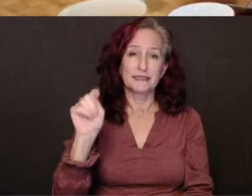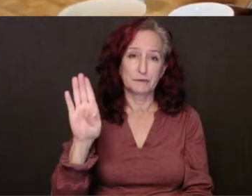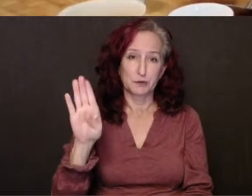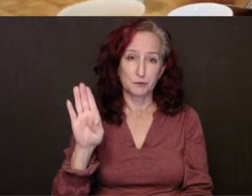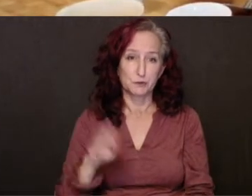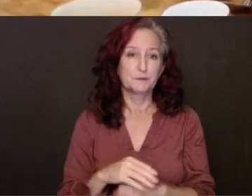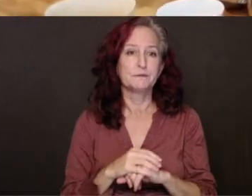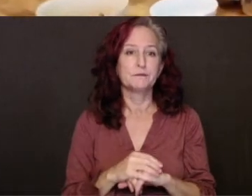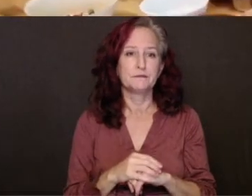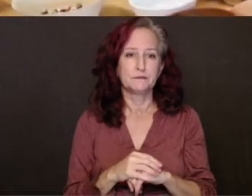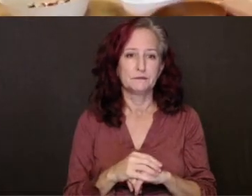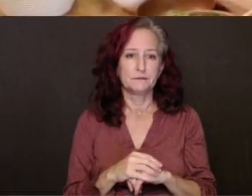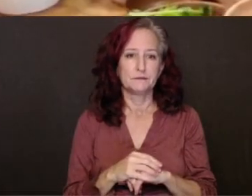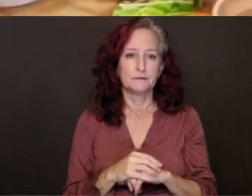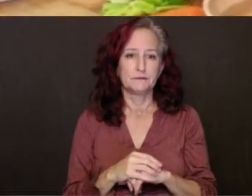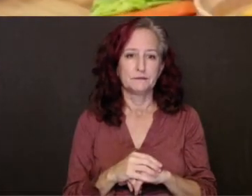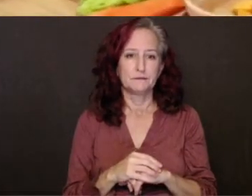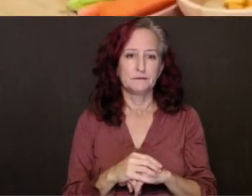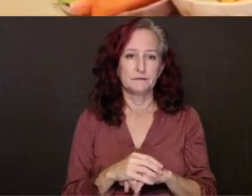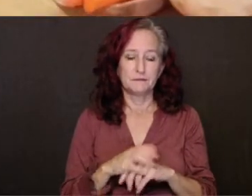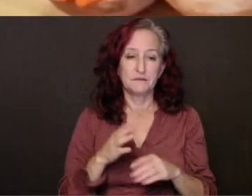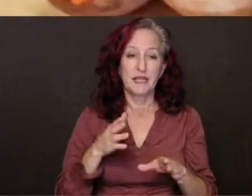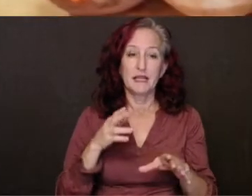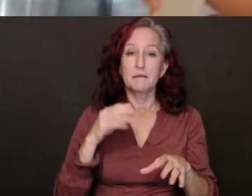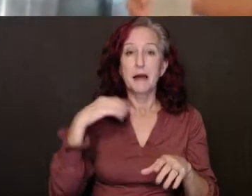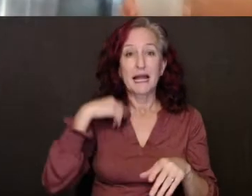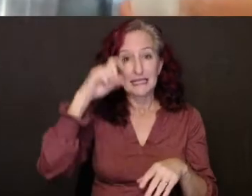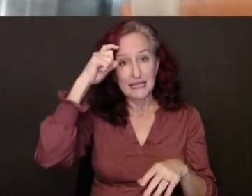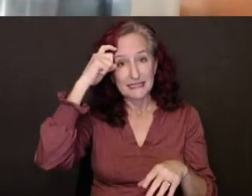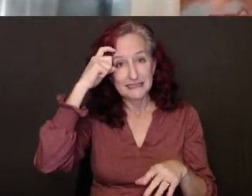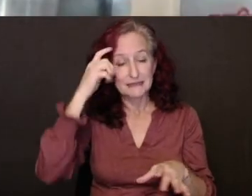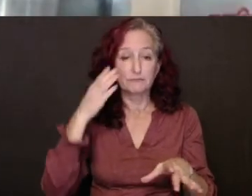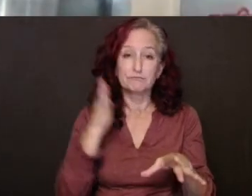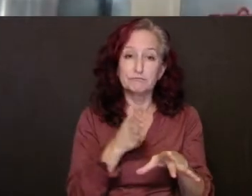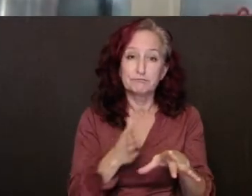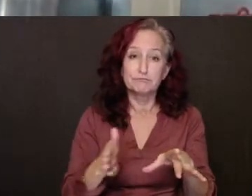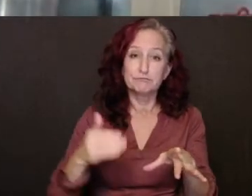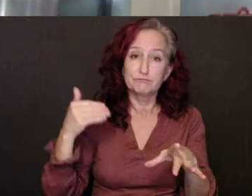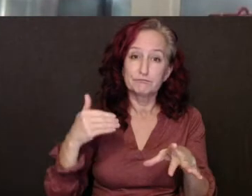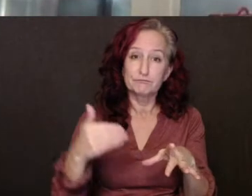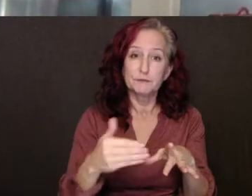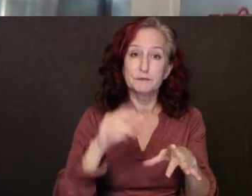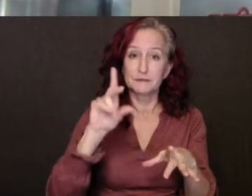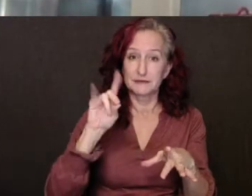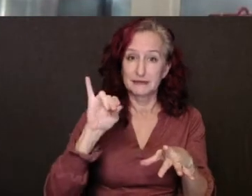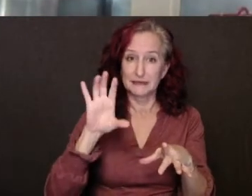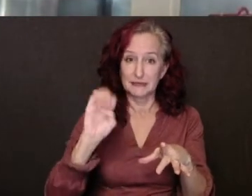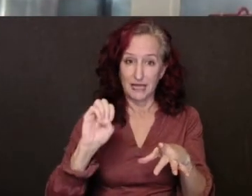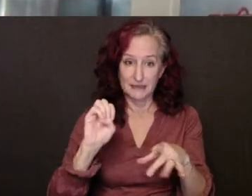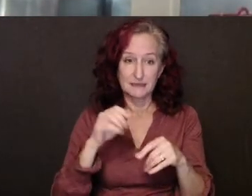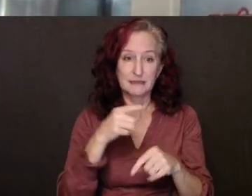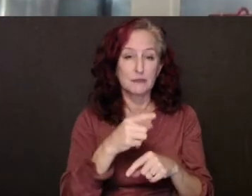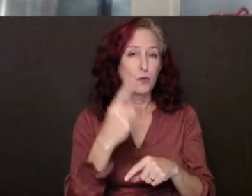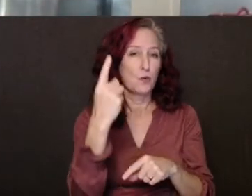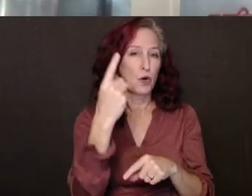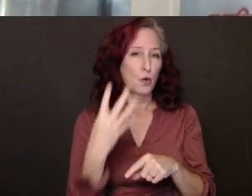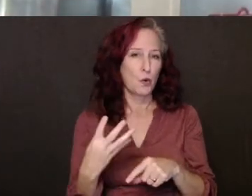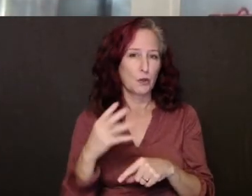to the pan, just a little sprinkle. If we had to go measurement-wise, we'll say a